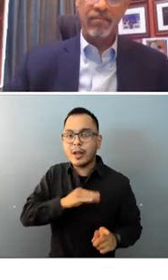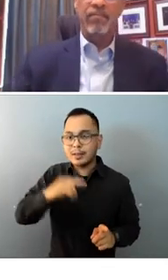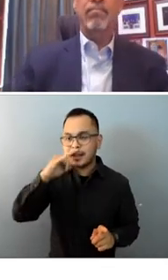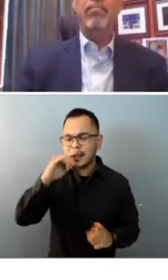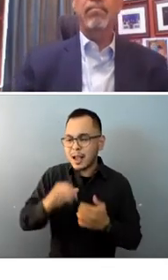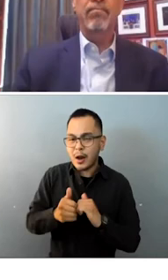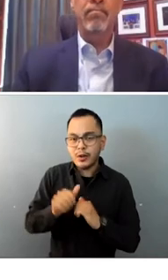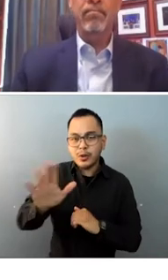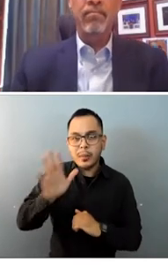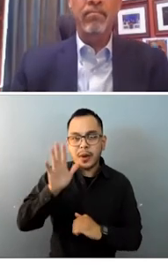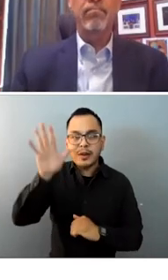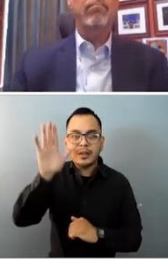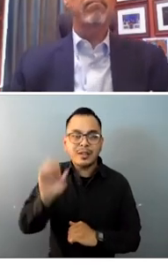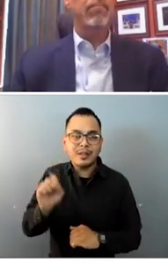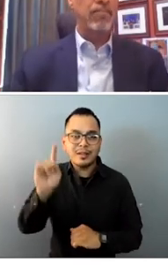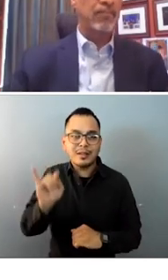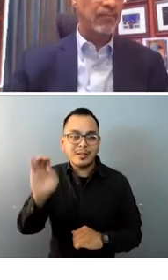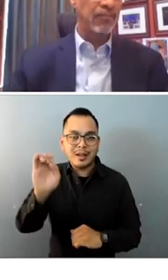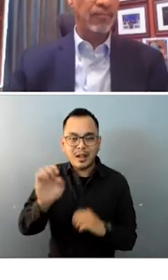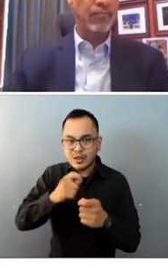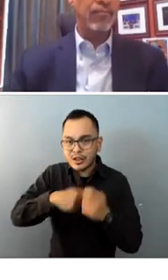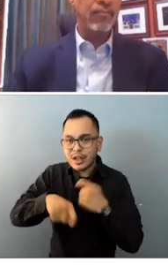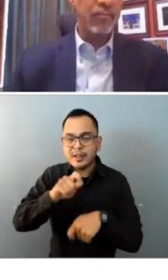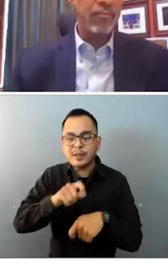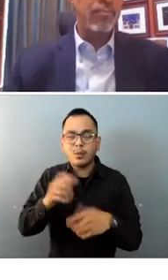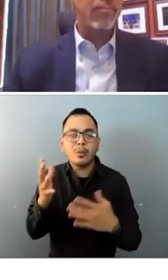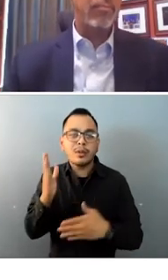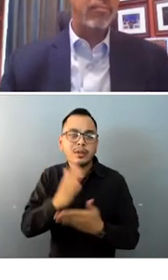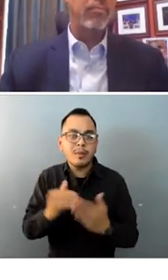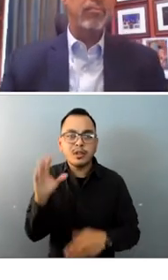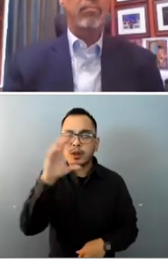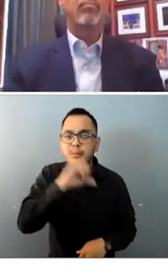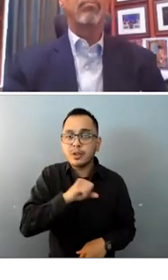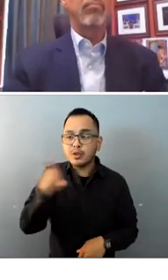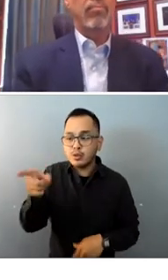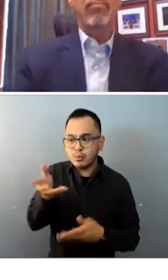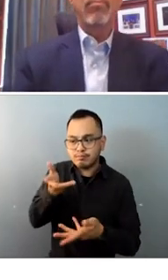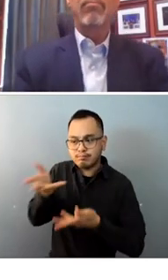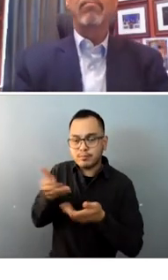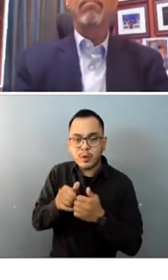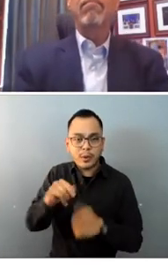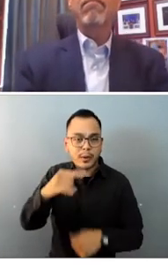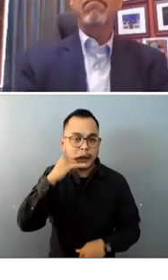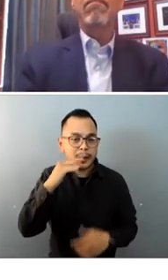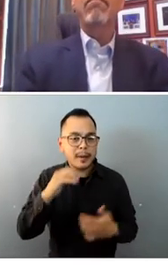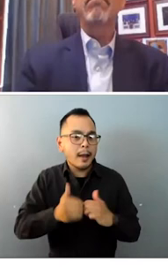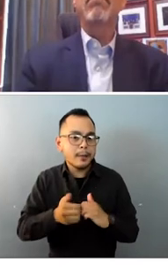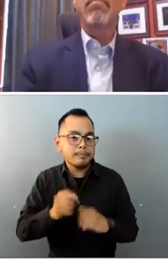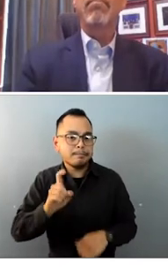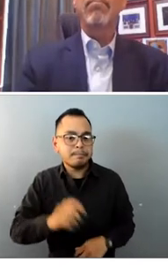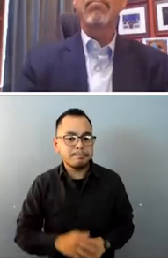What were assumptions that you shed or new ways that you decided to engage your child?